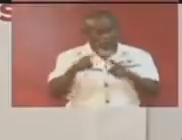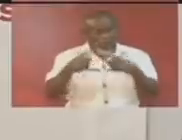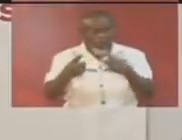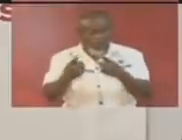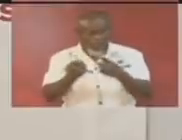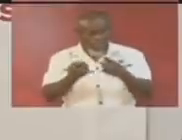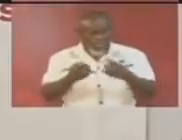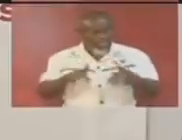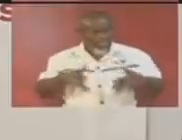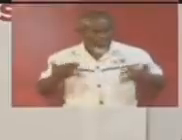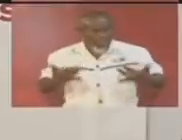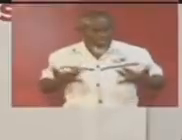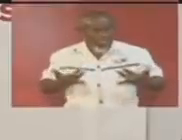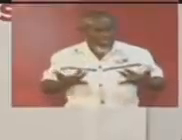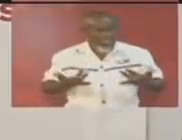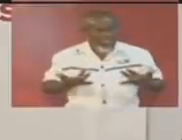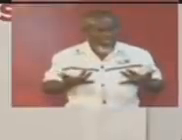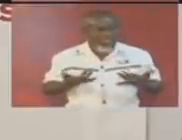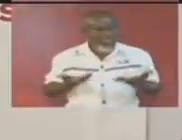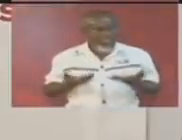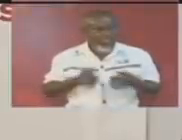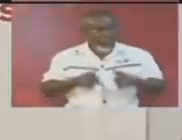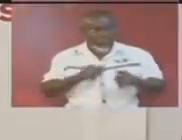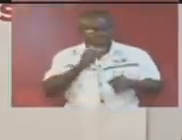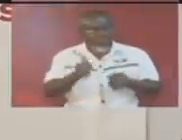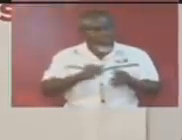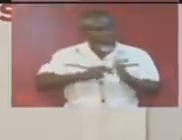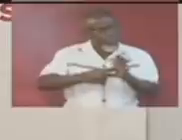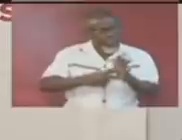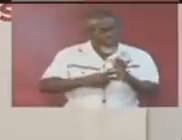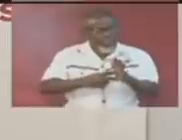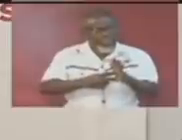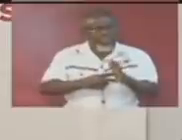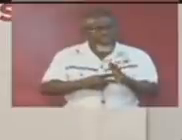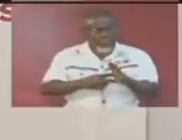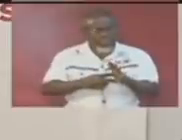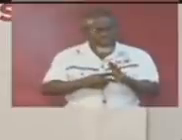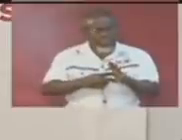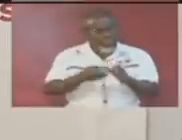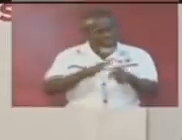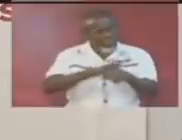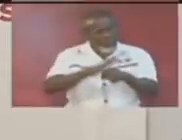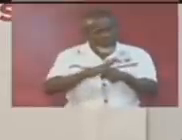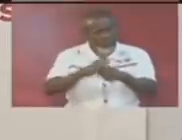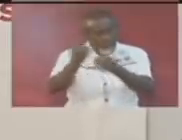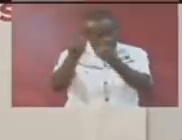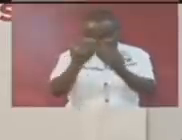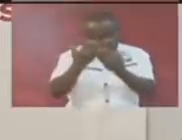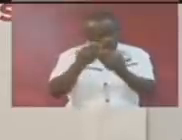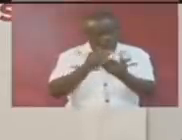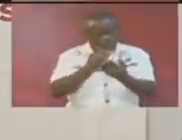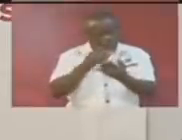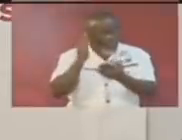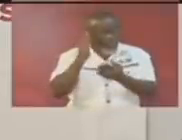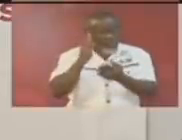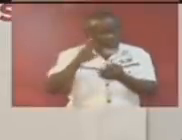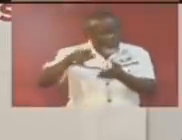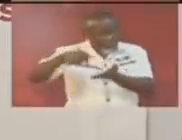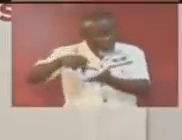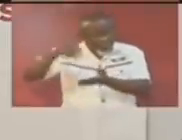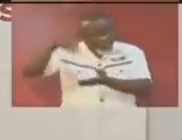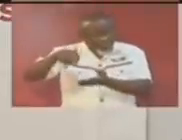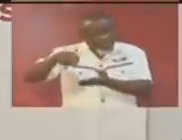that one. But that wouldn't then constitute enough data to say this party or that